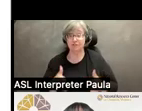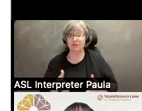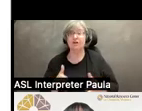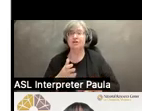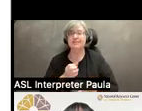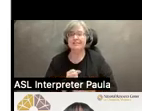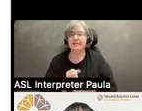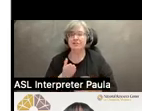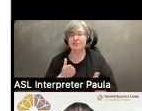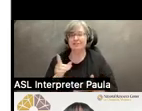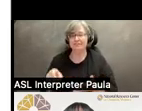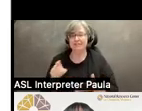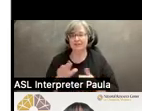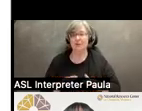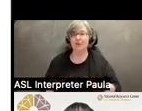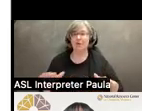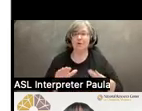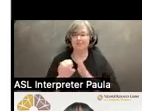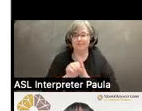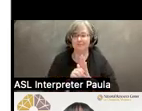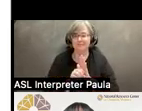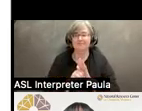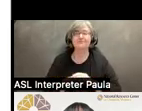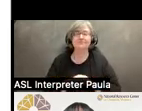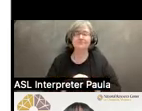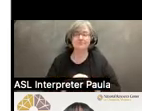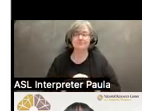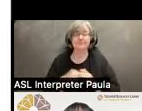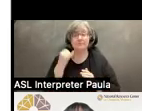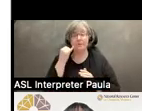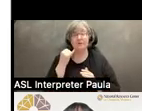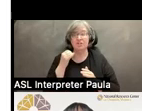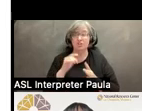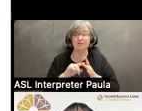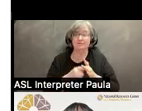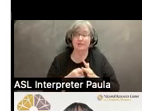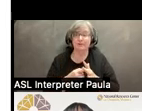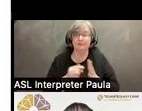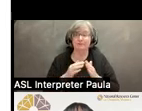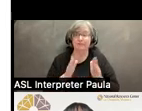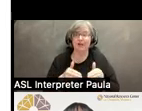across the state. And so that's another reason why to get into housing business, because then you can also educate